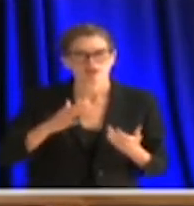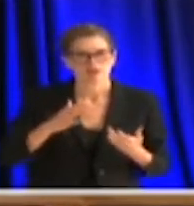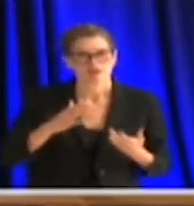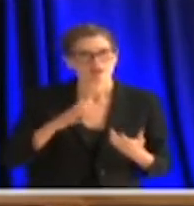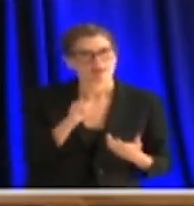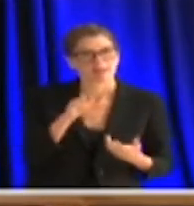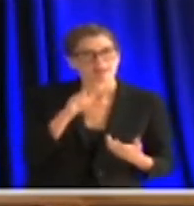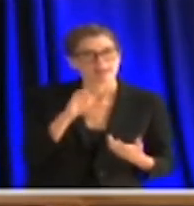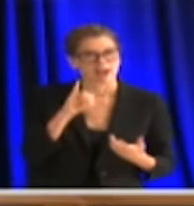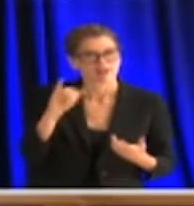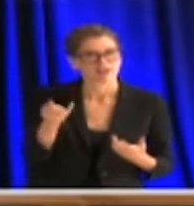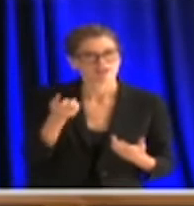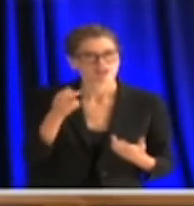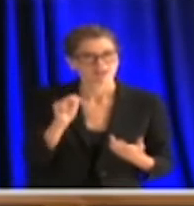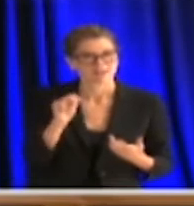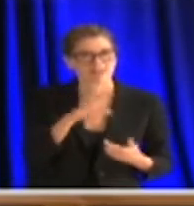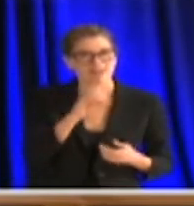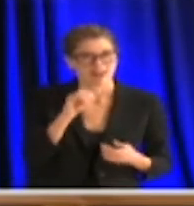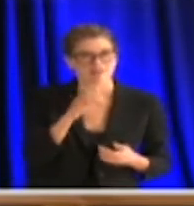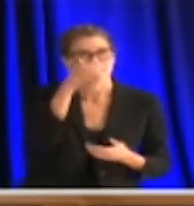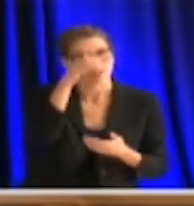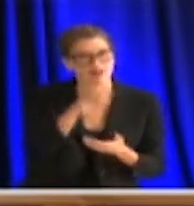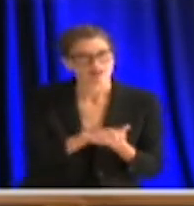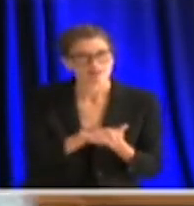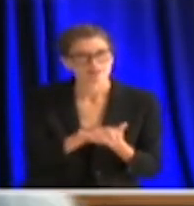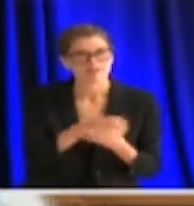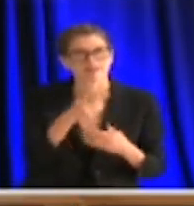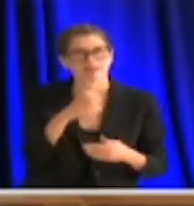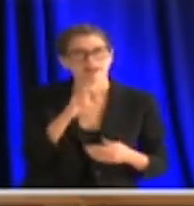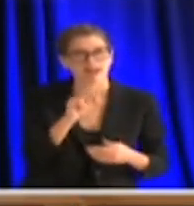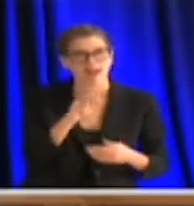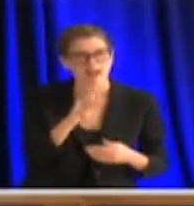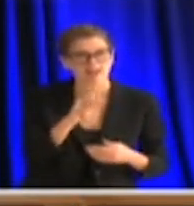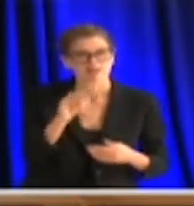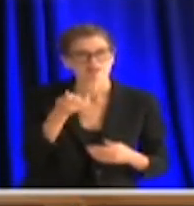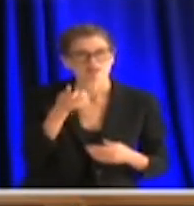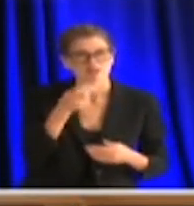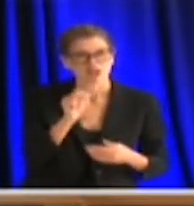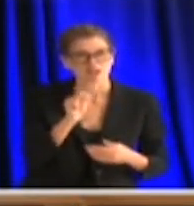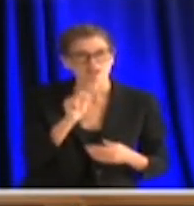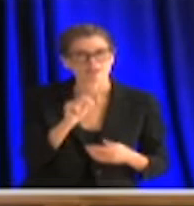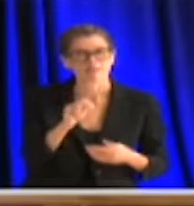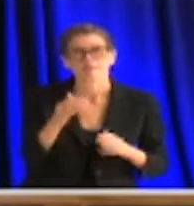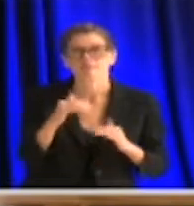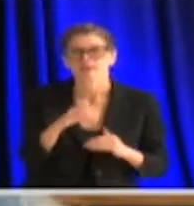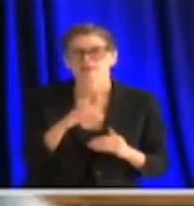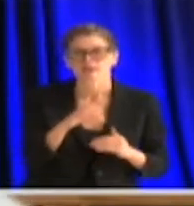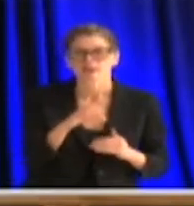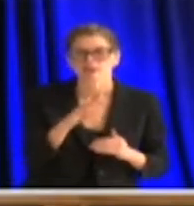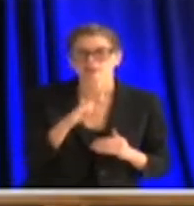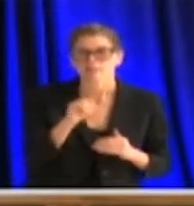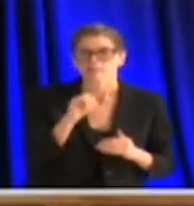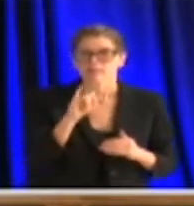Larry Johnson, and my husband and my Congressman, Hank Johnson, Damon Scott, Betty Davis,